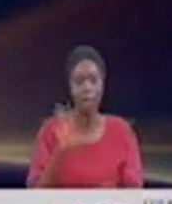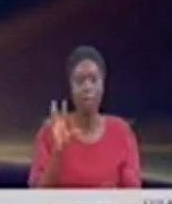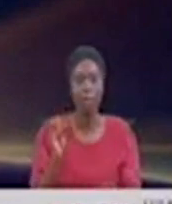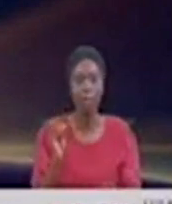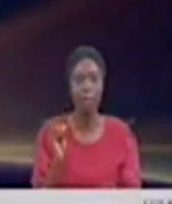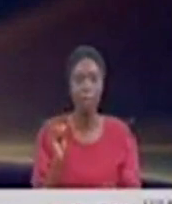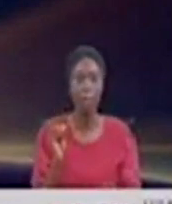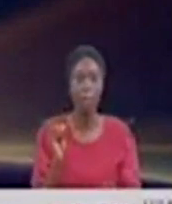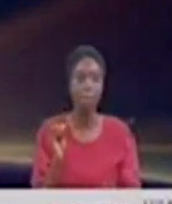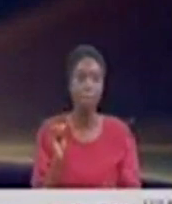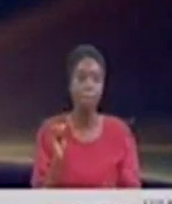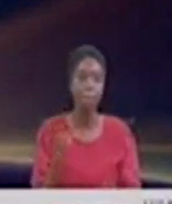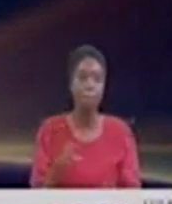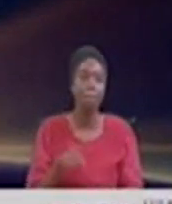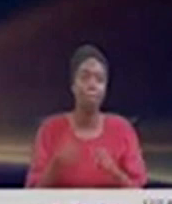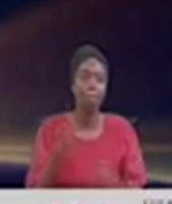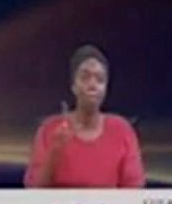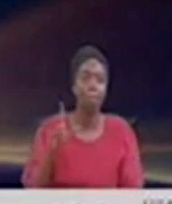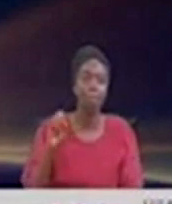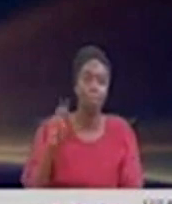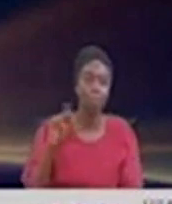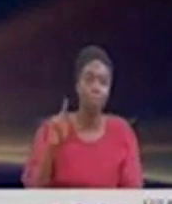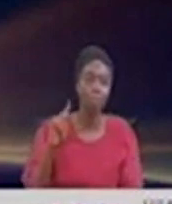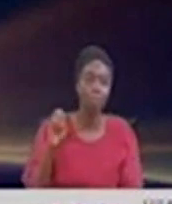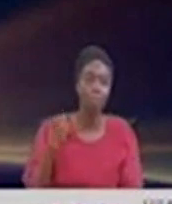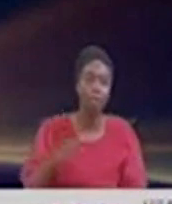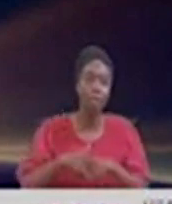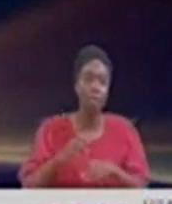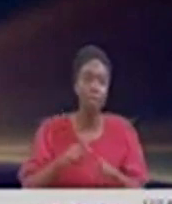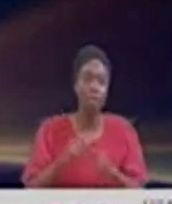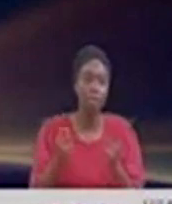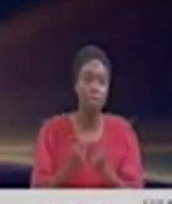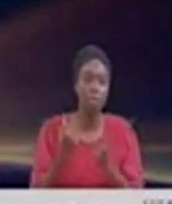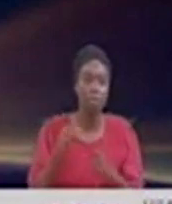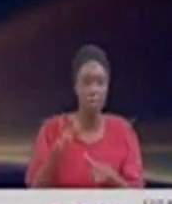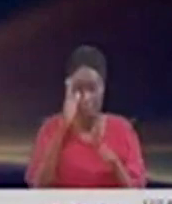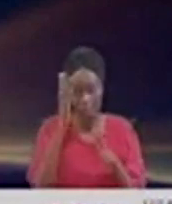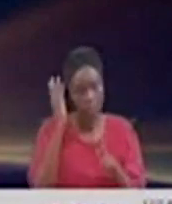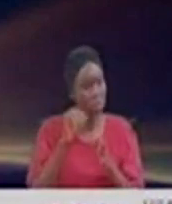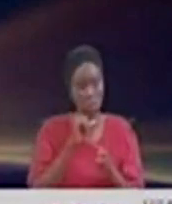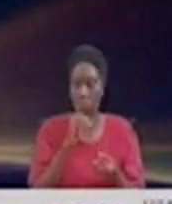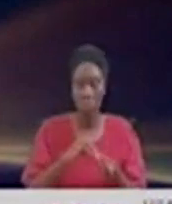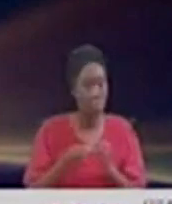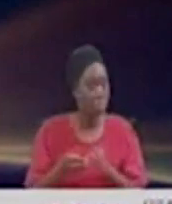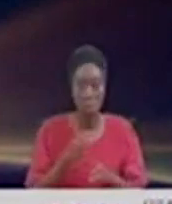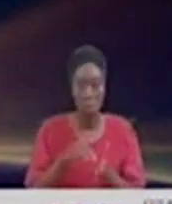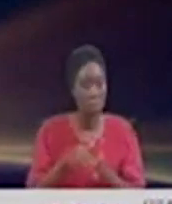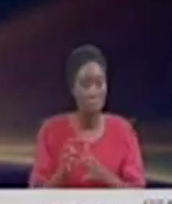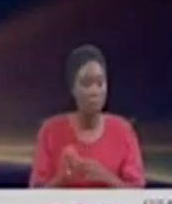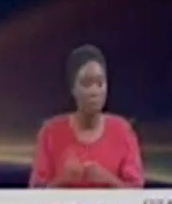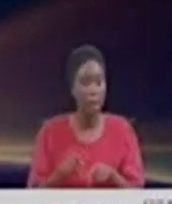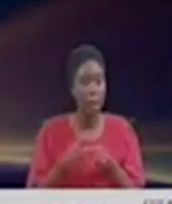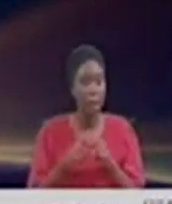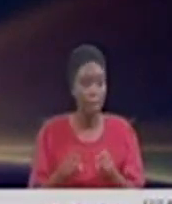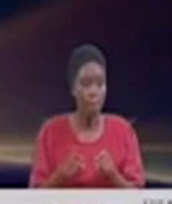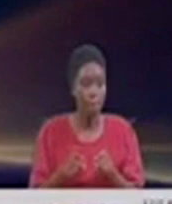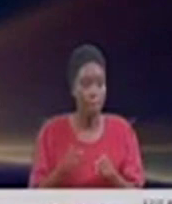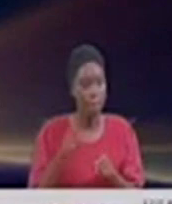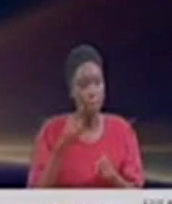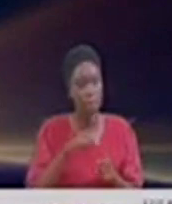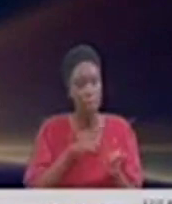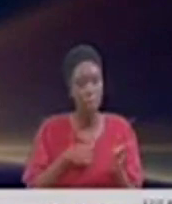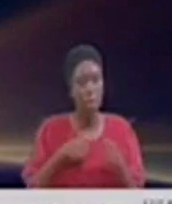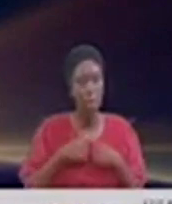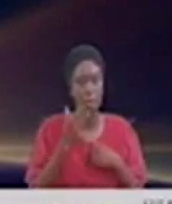603,550. But the Levites after the tribe of their fathers were not numbered among them. For the Lord had spoken